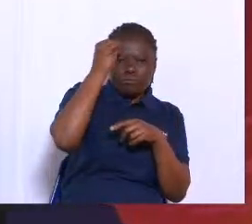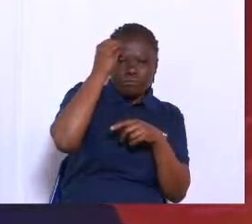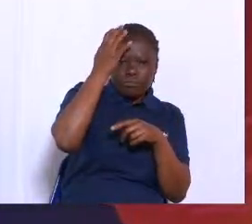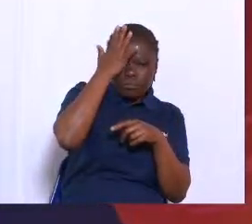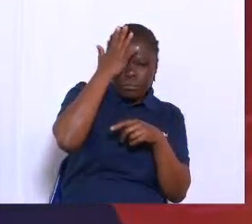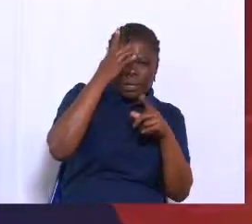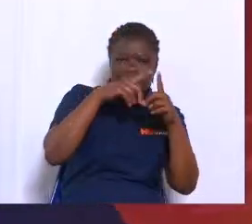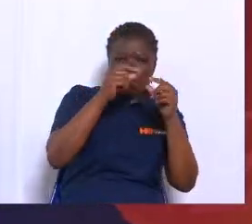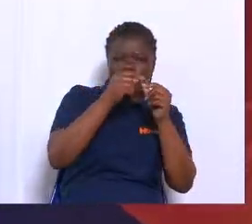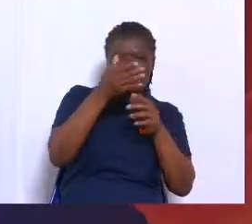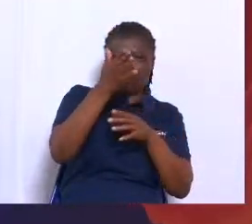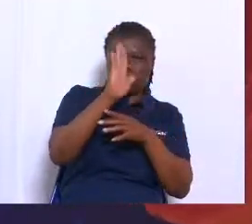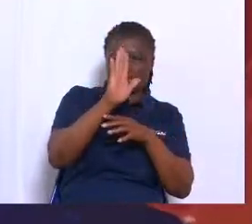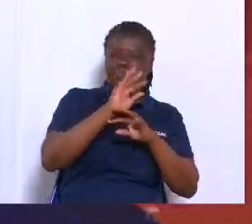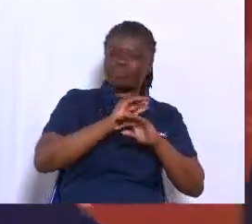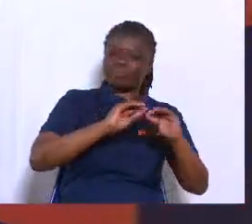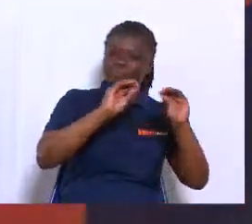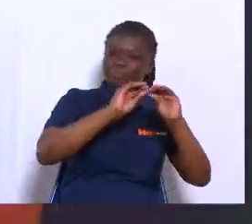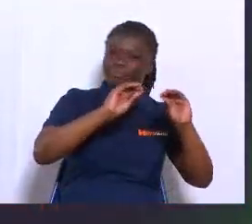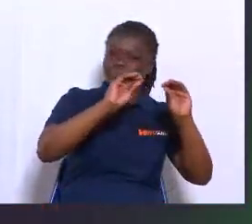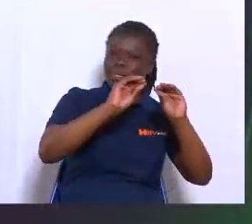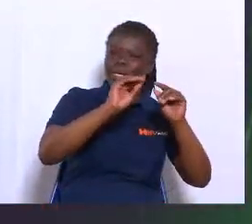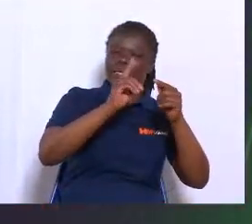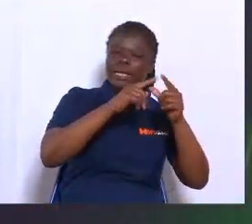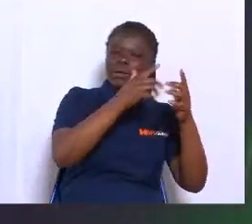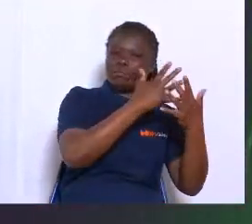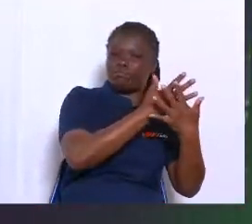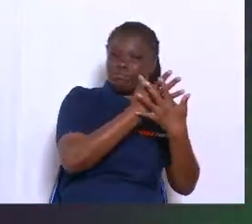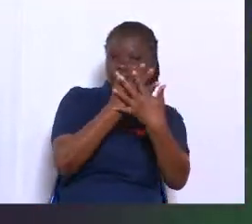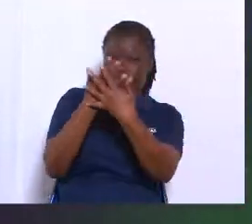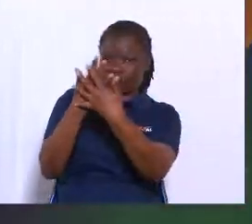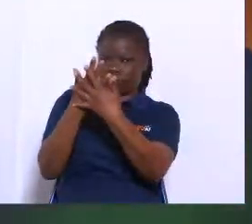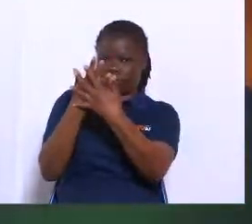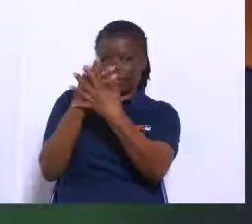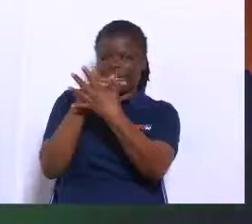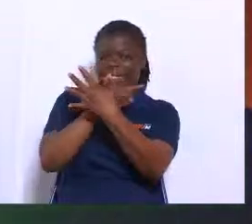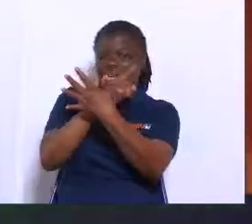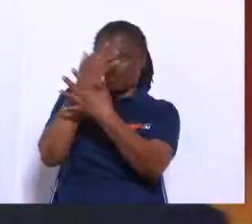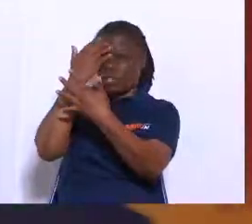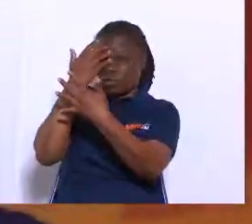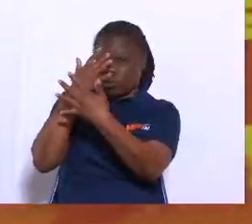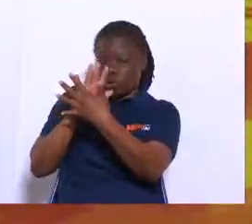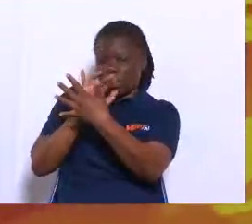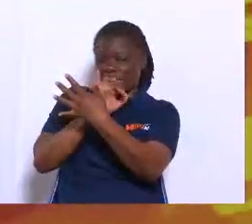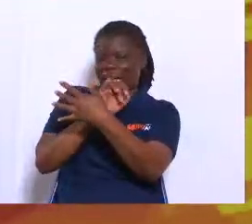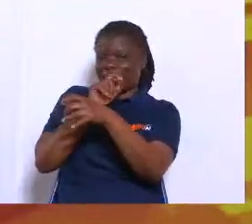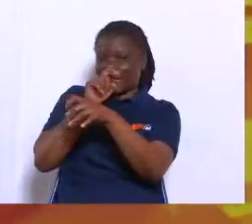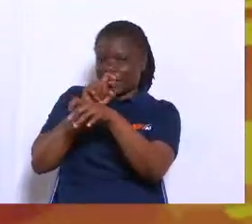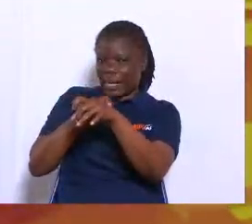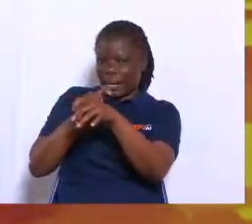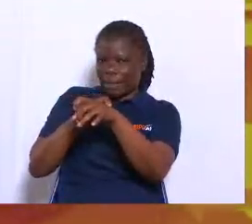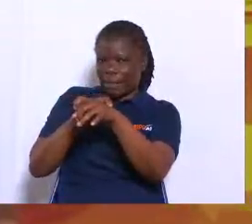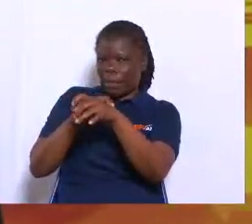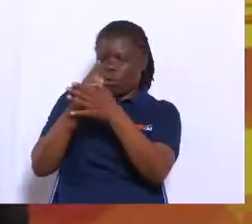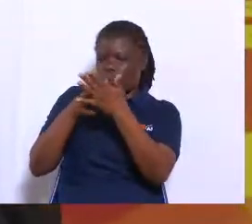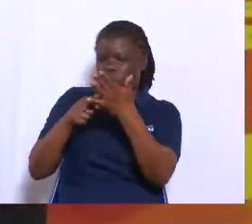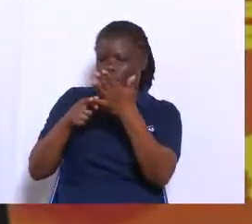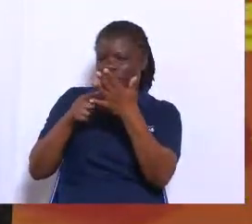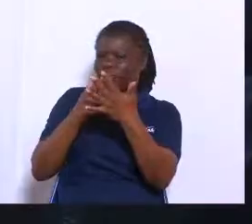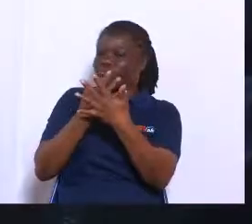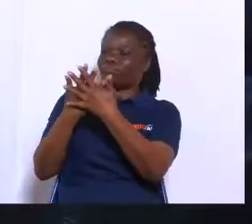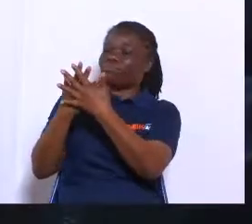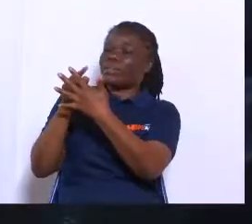God. He was taken to prison. He did not know at that time what his sentence would